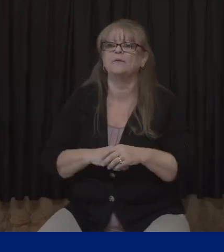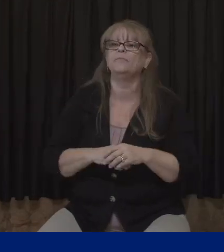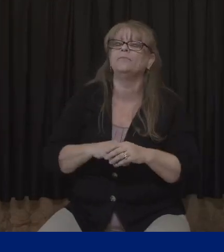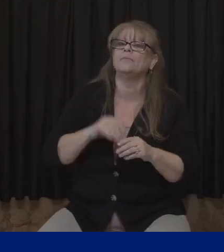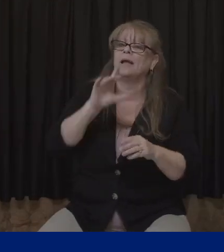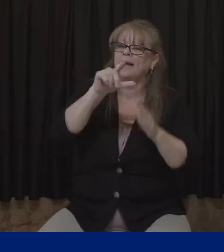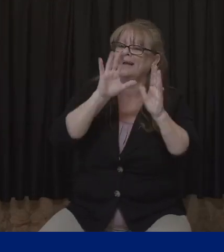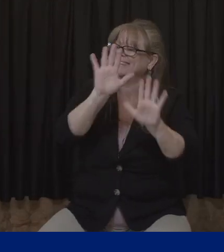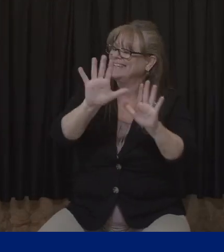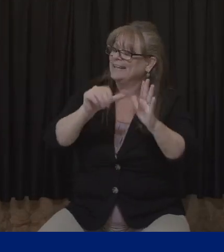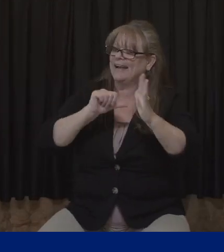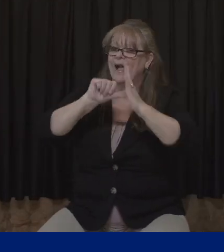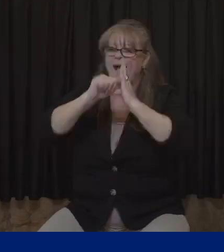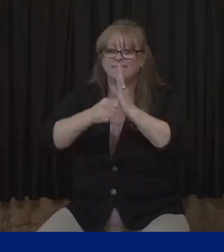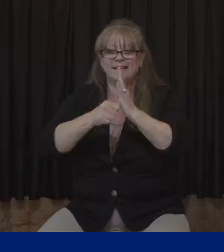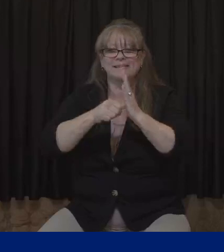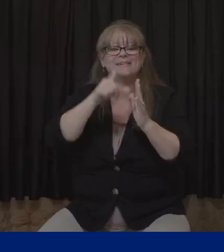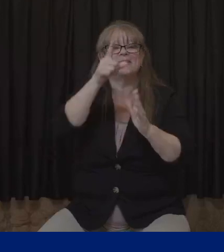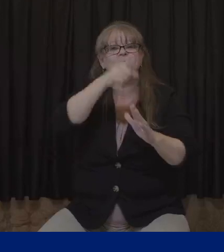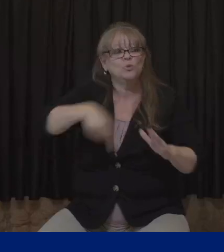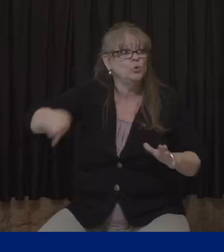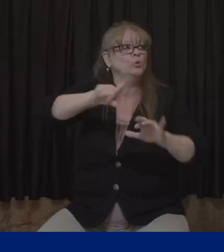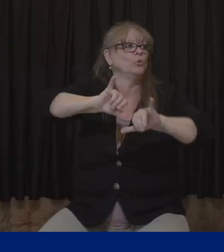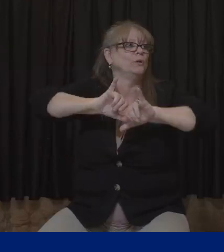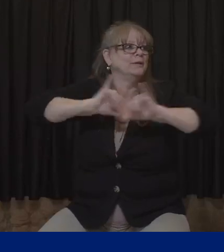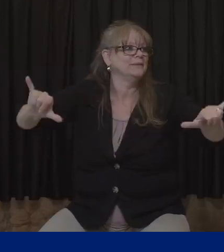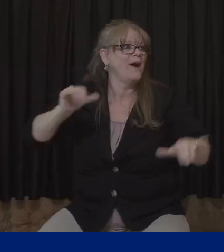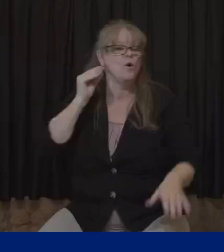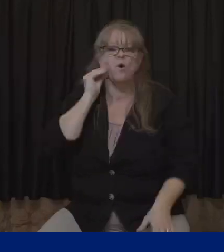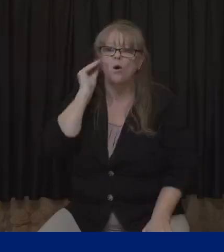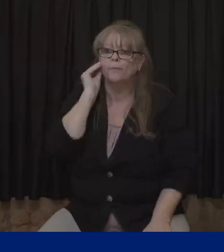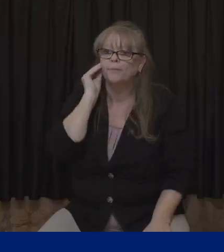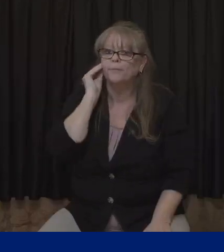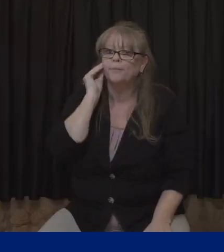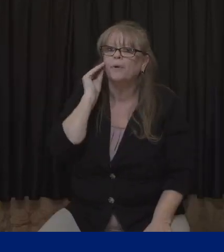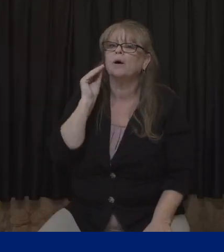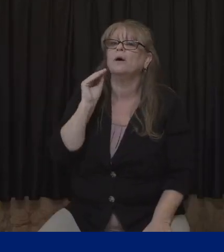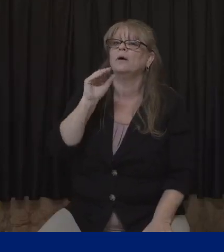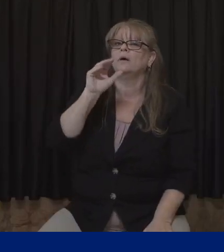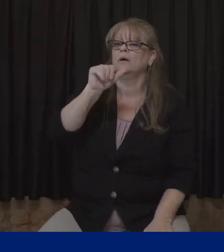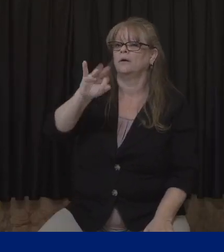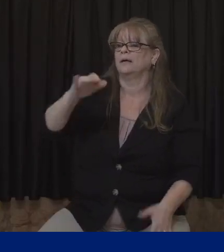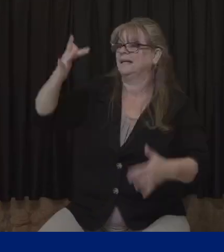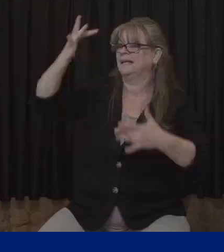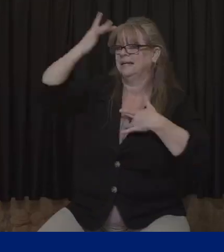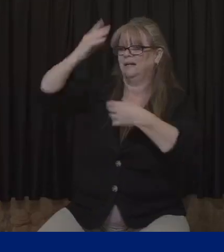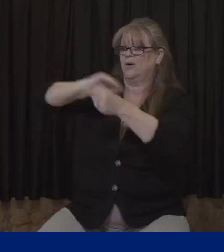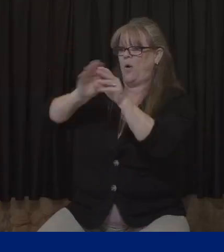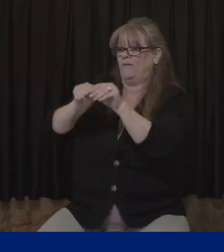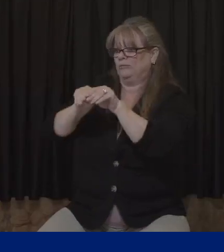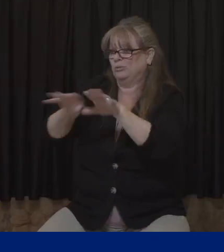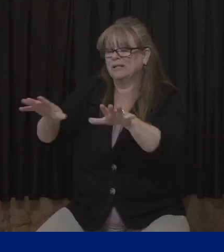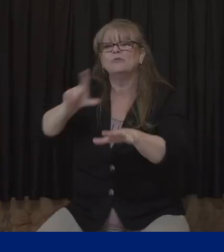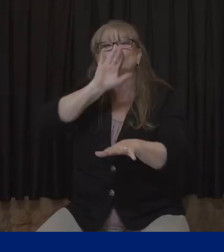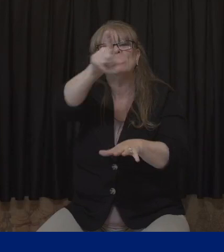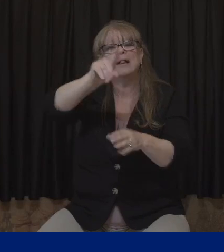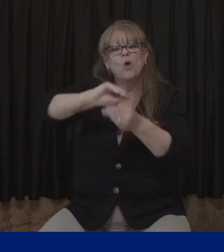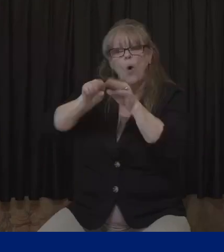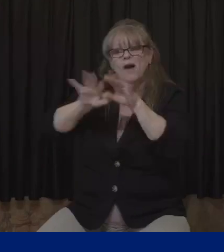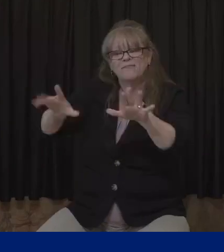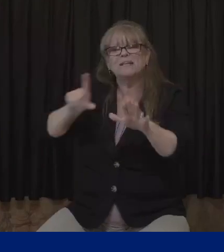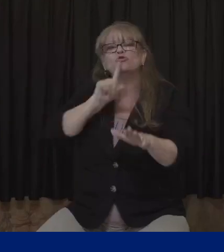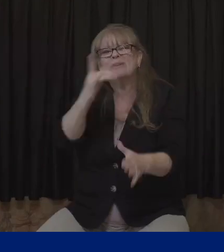when absolutely necessary. This virus is far deadlier for people who are immunosuppressed, who have respiratory issues, who are over age